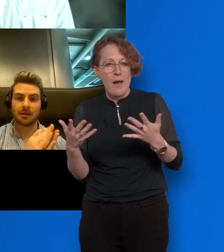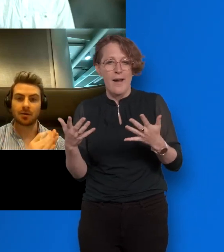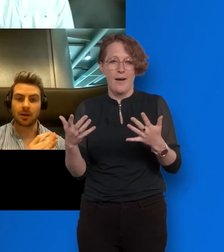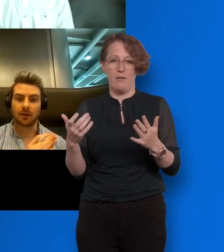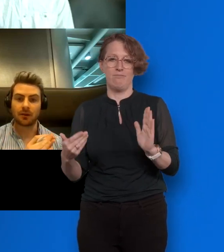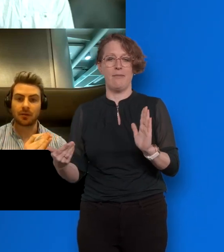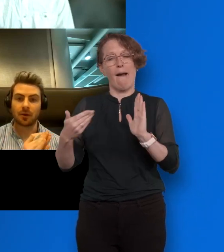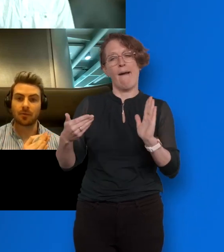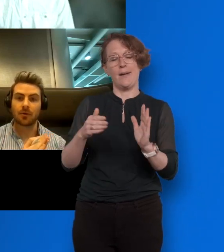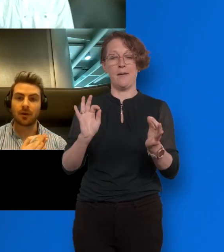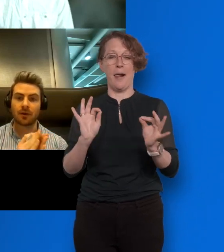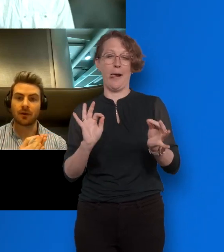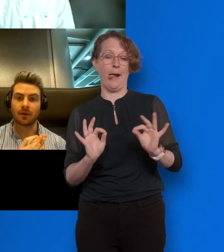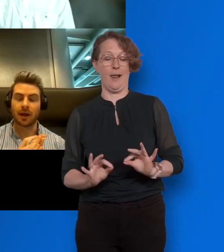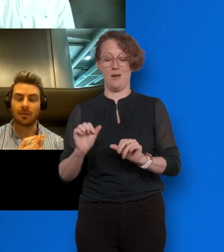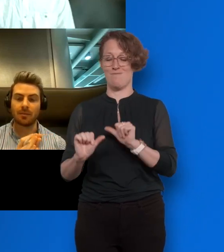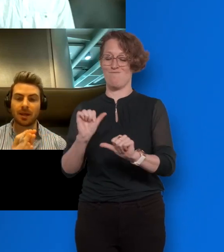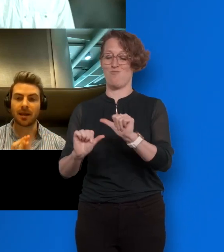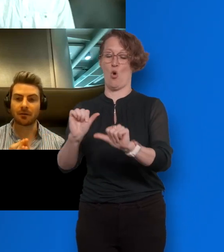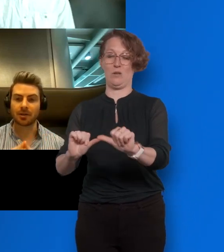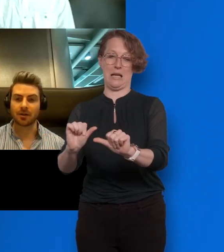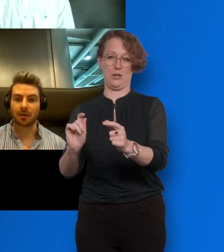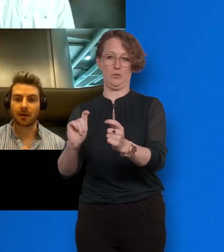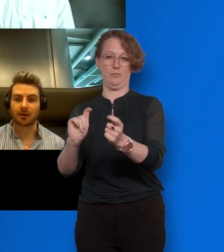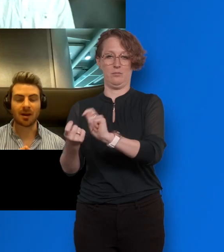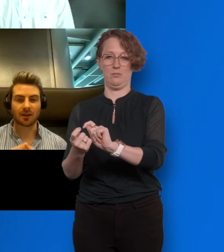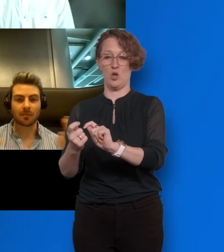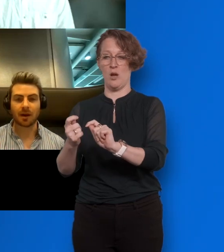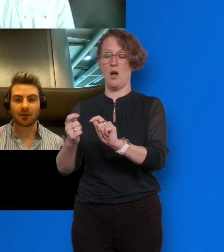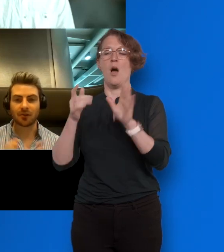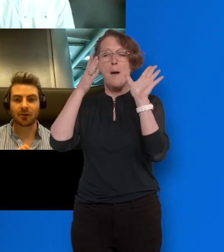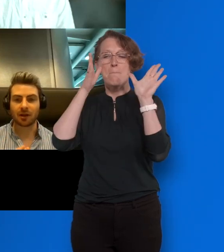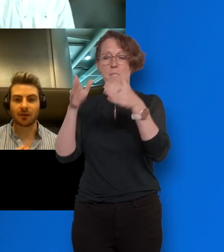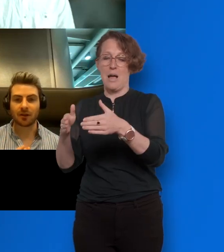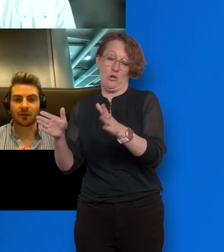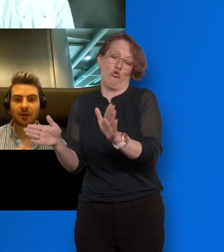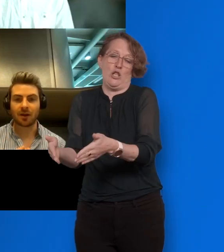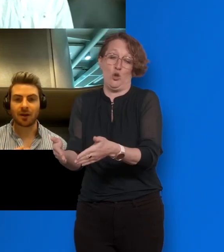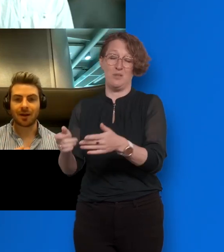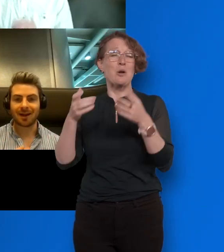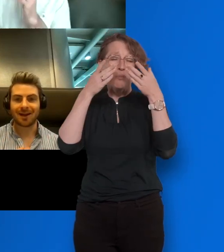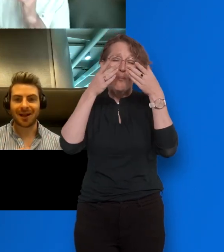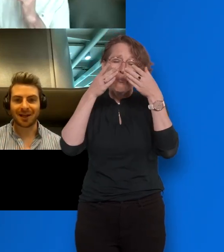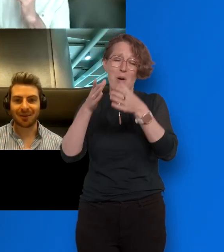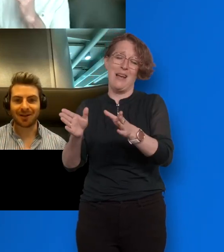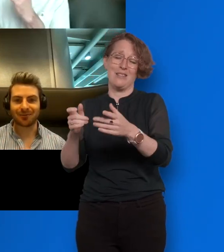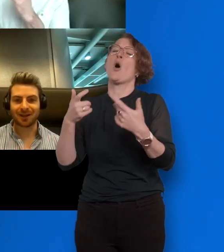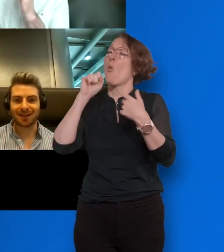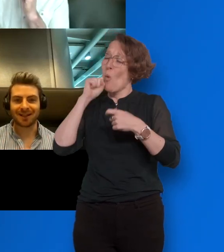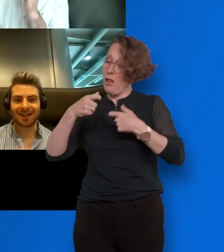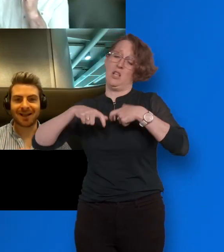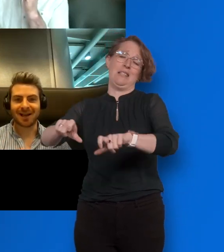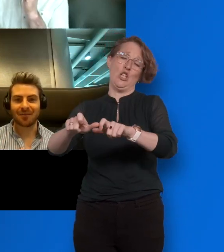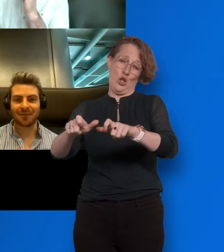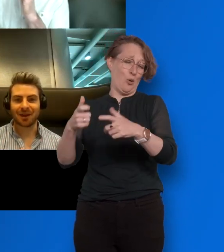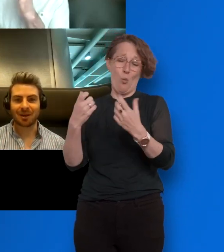add little tweaks to our processes to help mitigate or reduce bias? Because I think bias is just going to exist anyway,